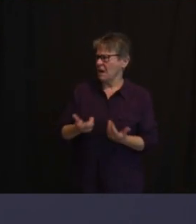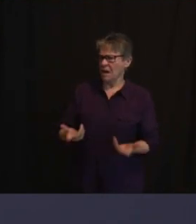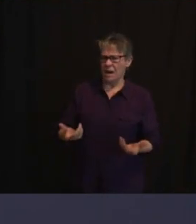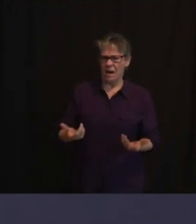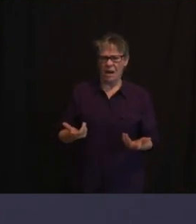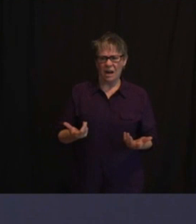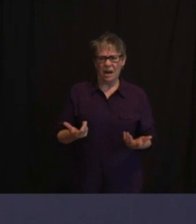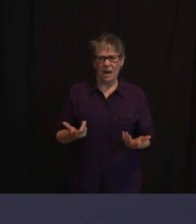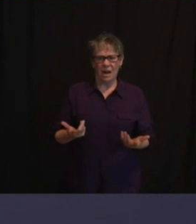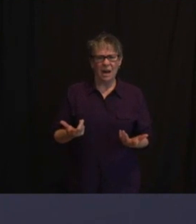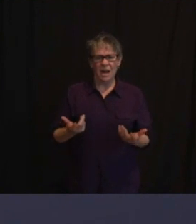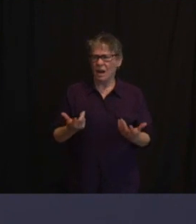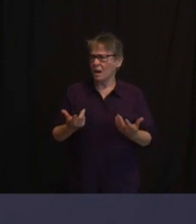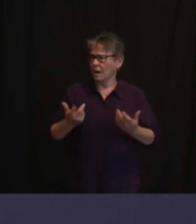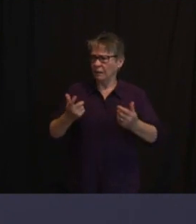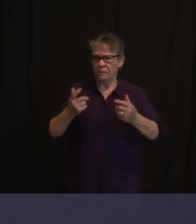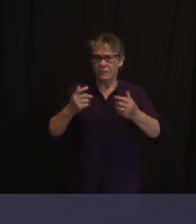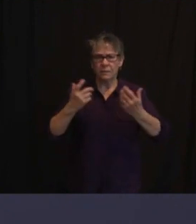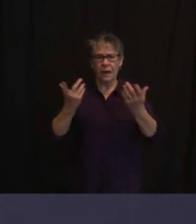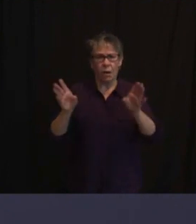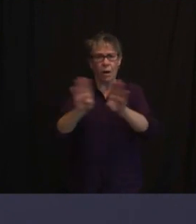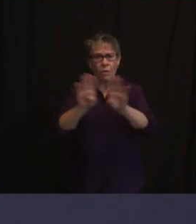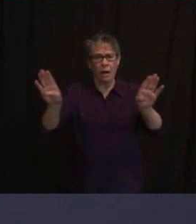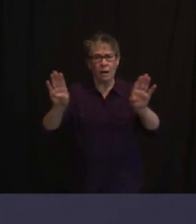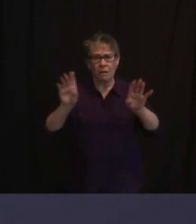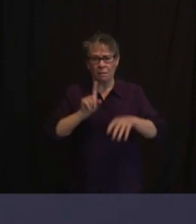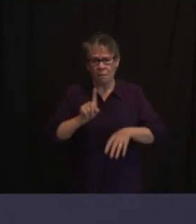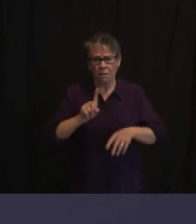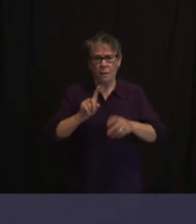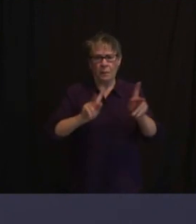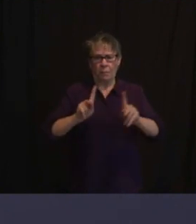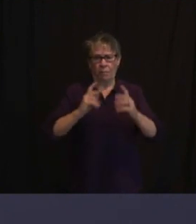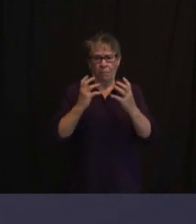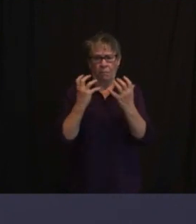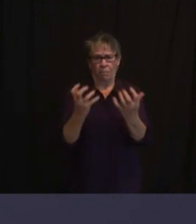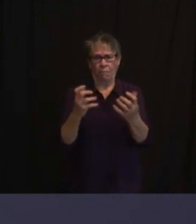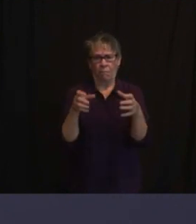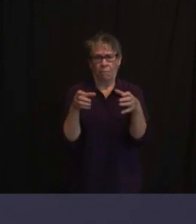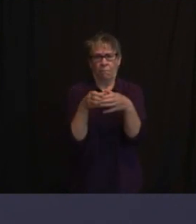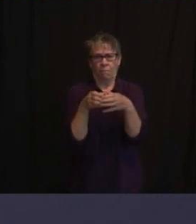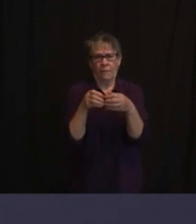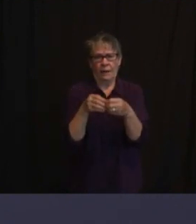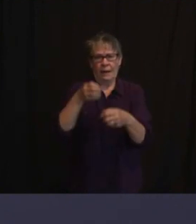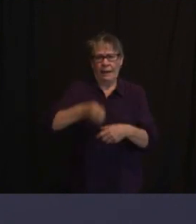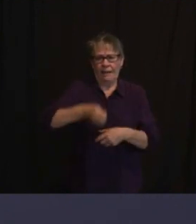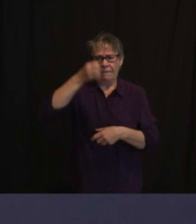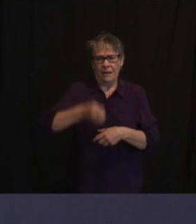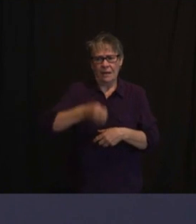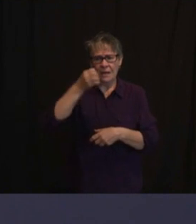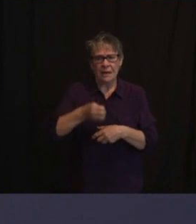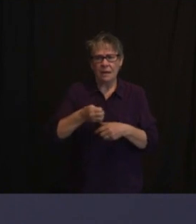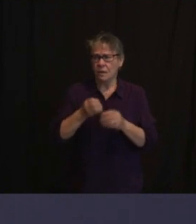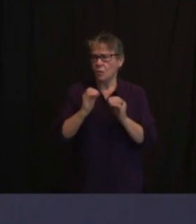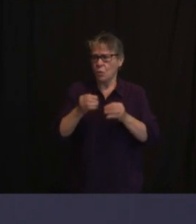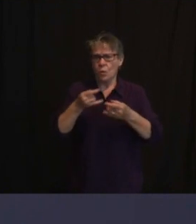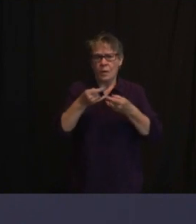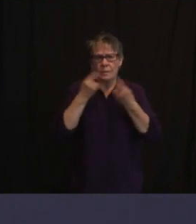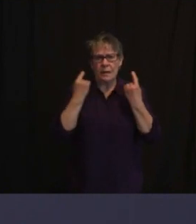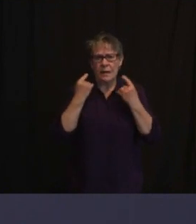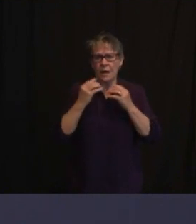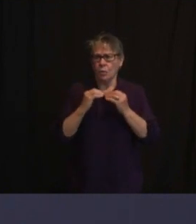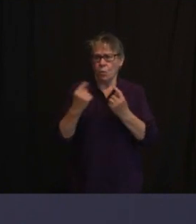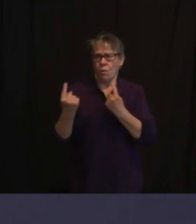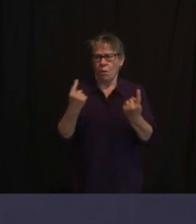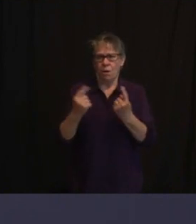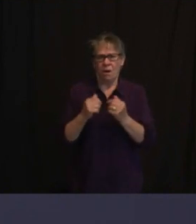guidance about this. What would your recommendations be? How should people handle this? And lastly here,